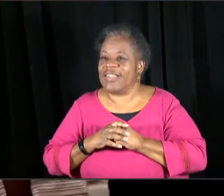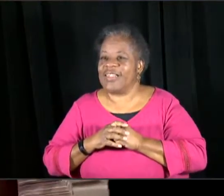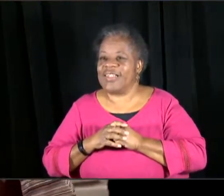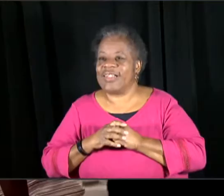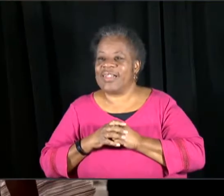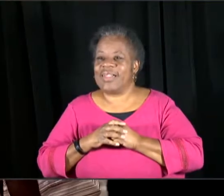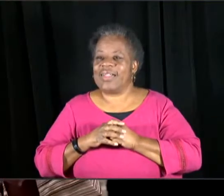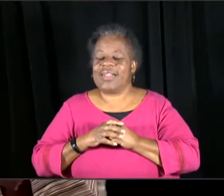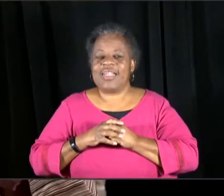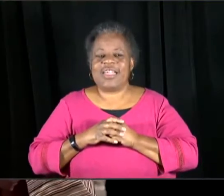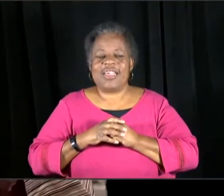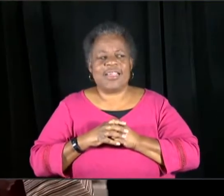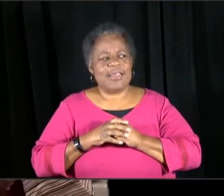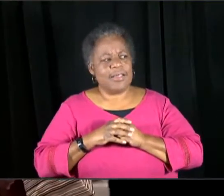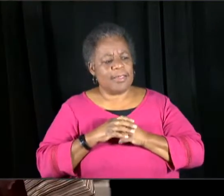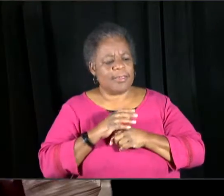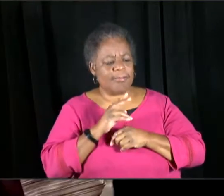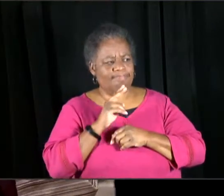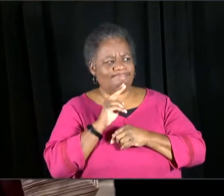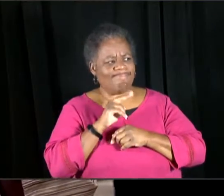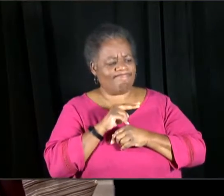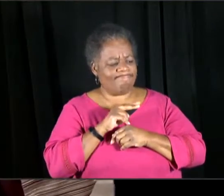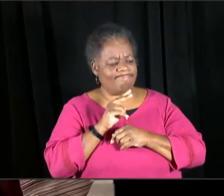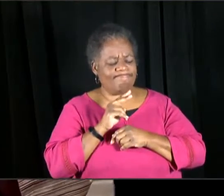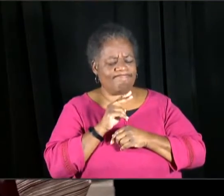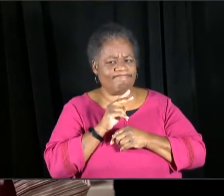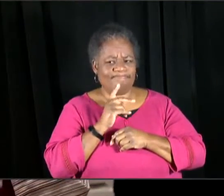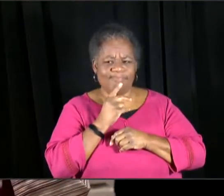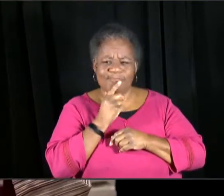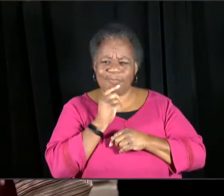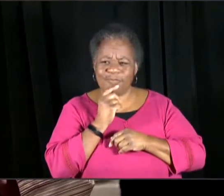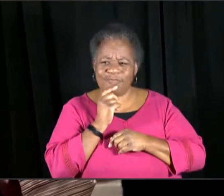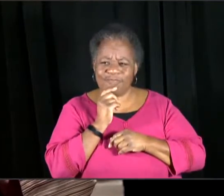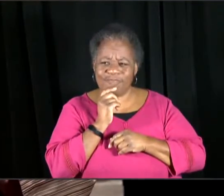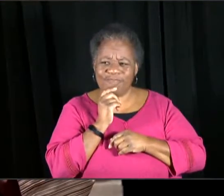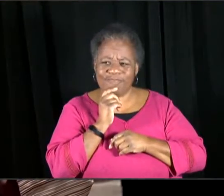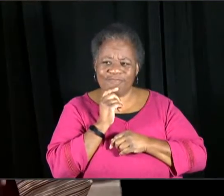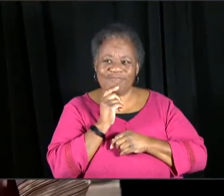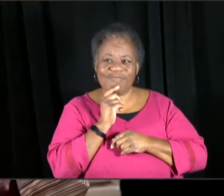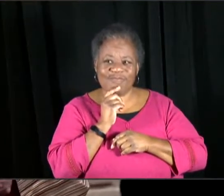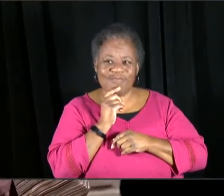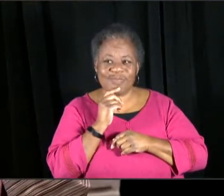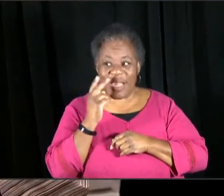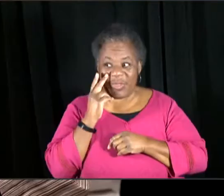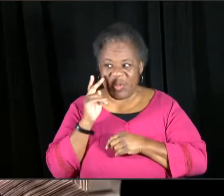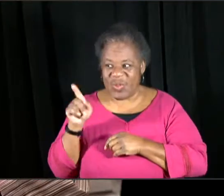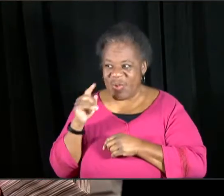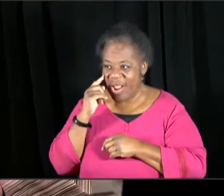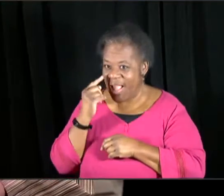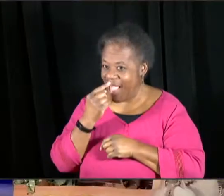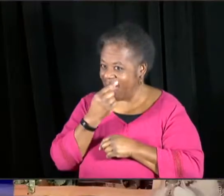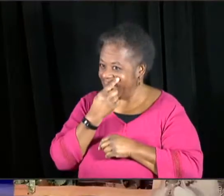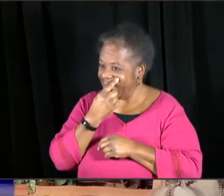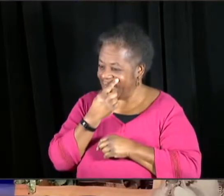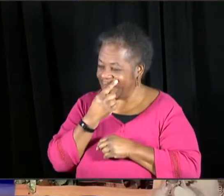She sized me up for a minute, and then I saw something flicker in her eye as she decided.